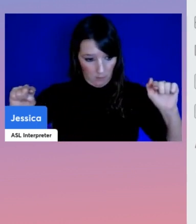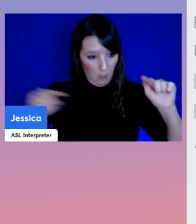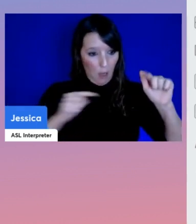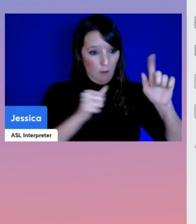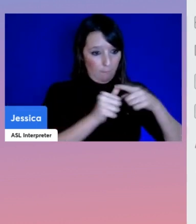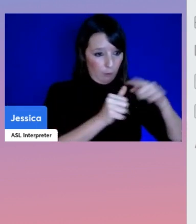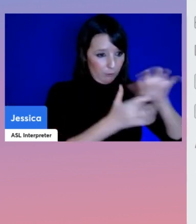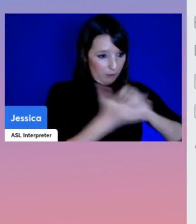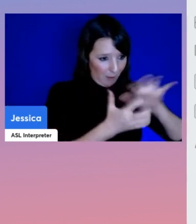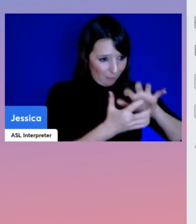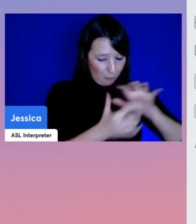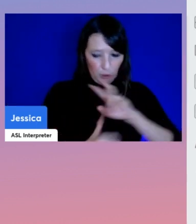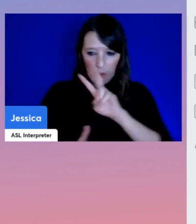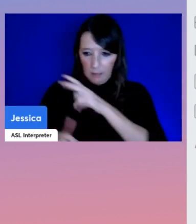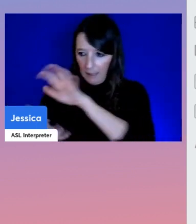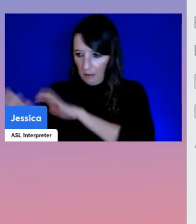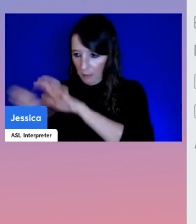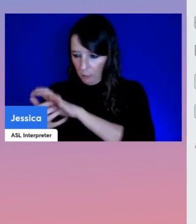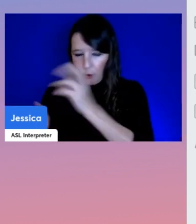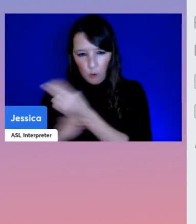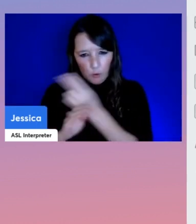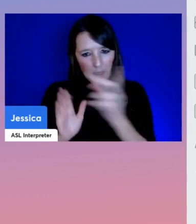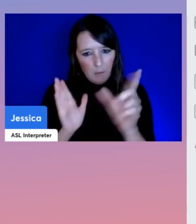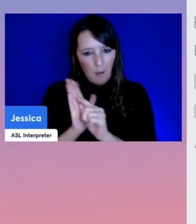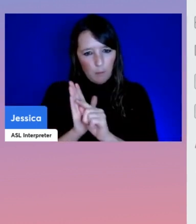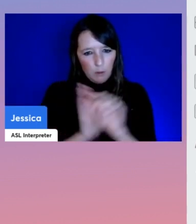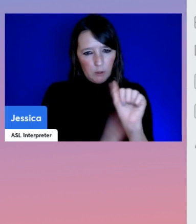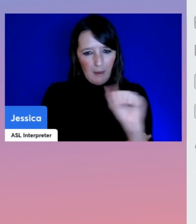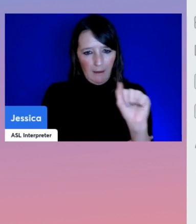cluster using my published AKS module here.